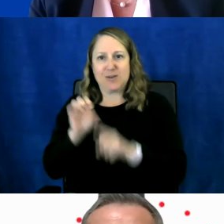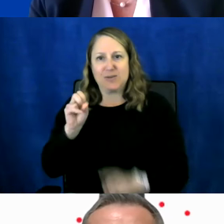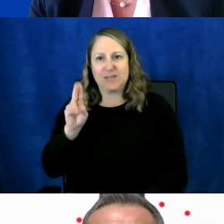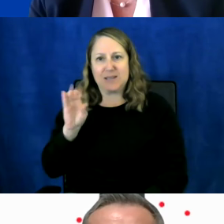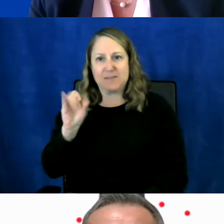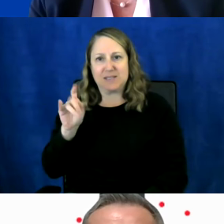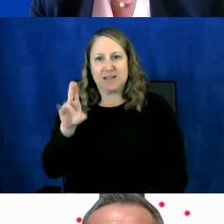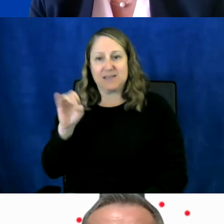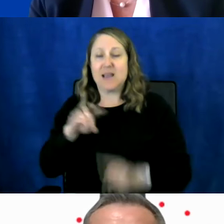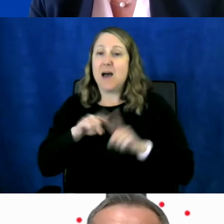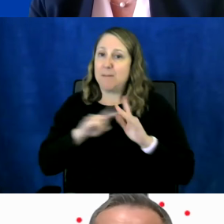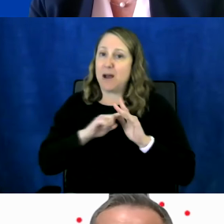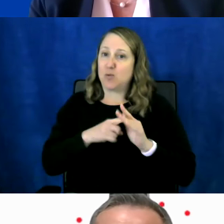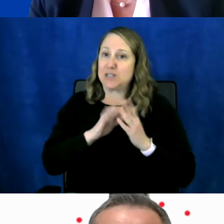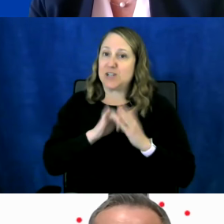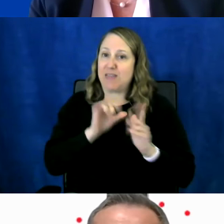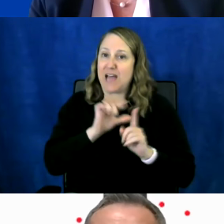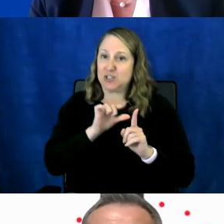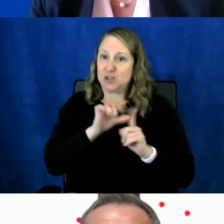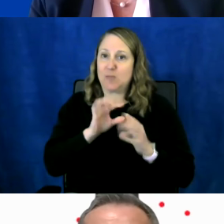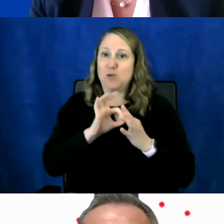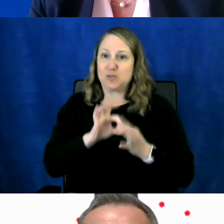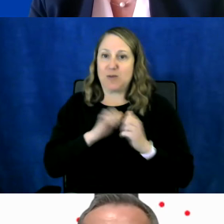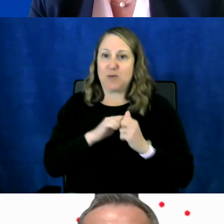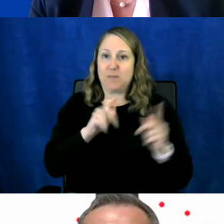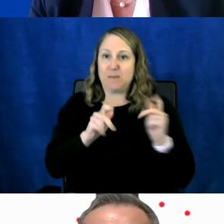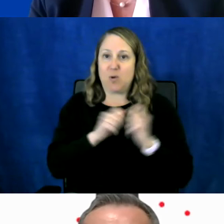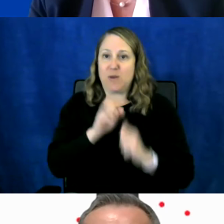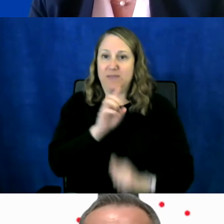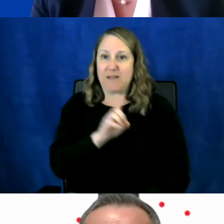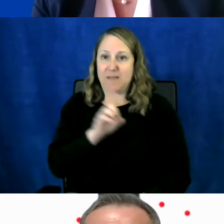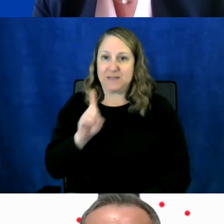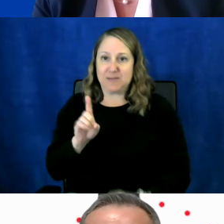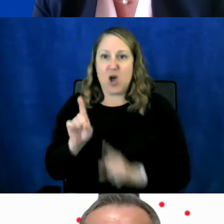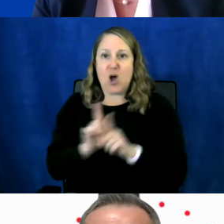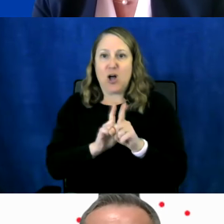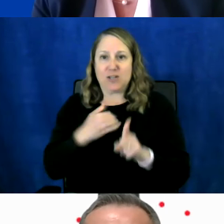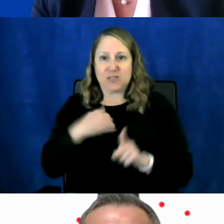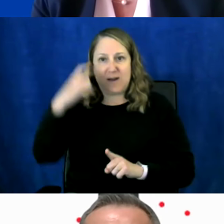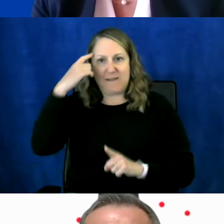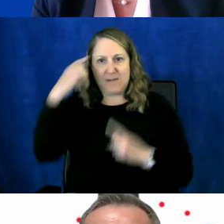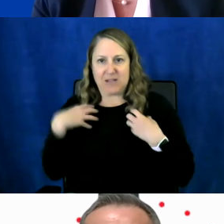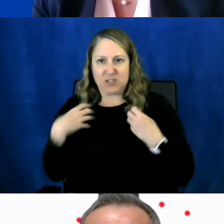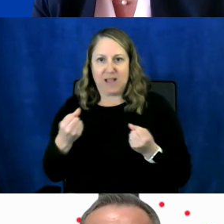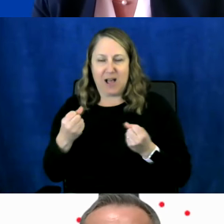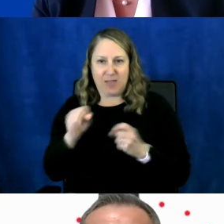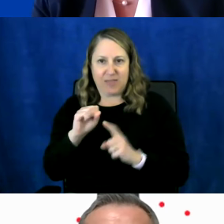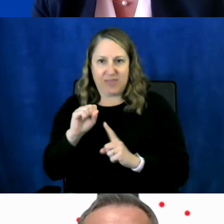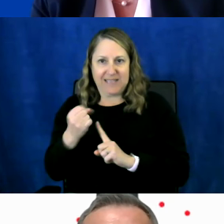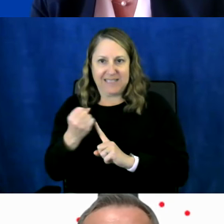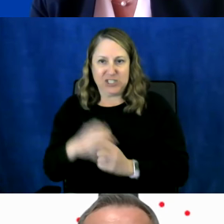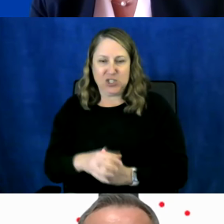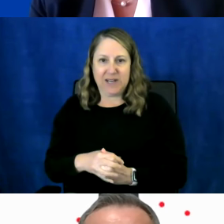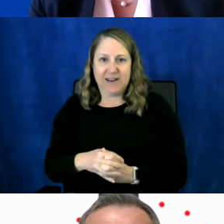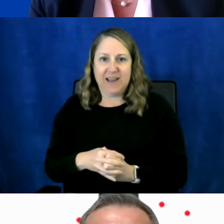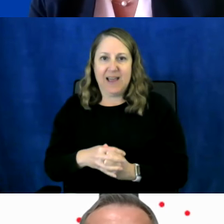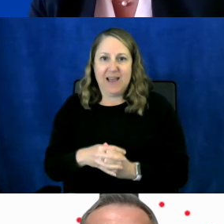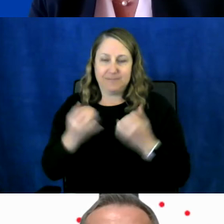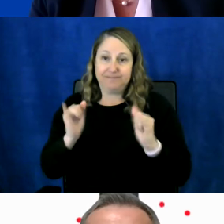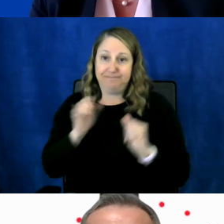was about people with developmental disabilities who also had mental health conditions. And it still is very